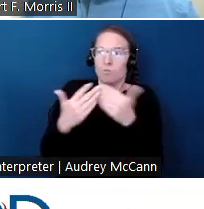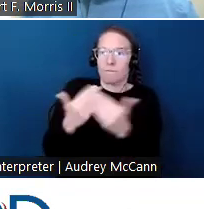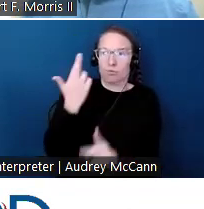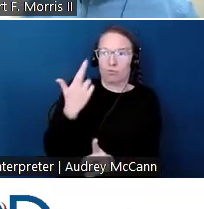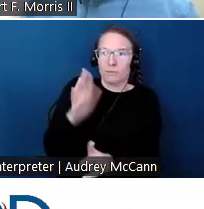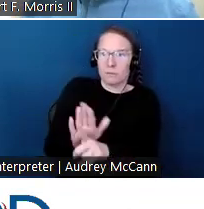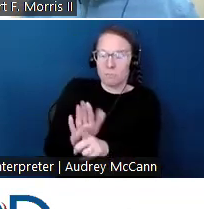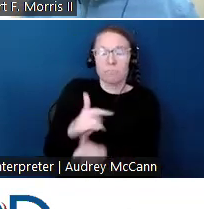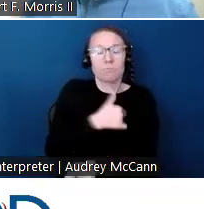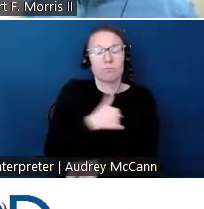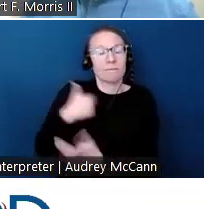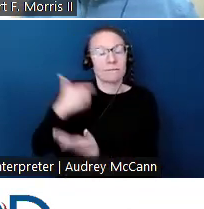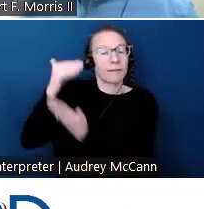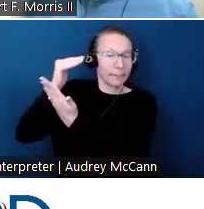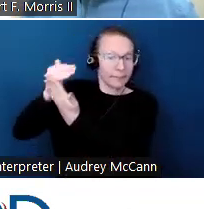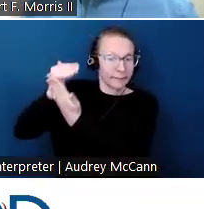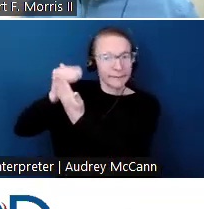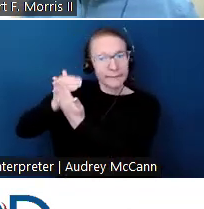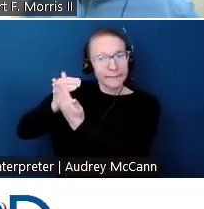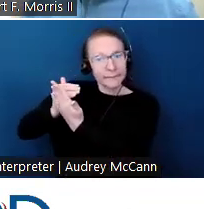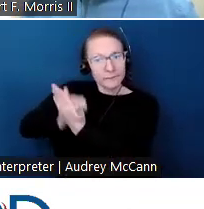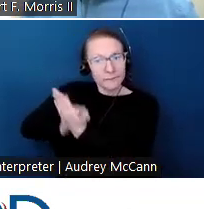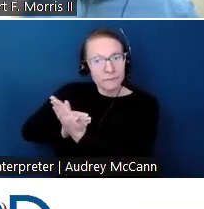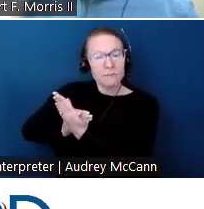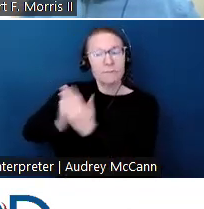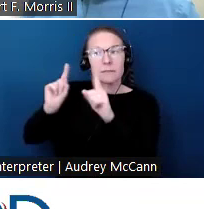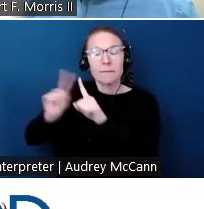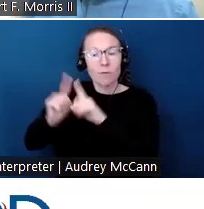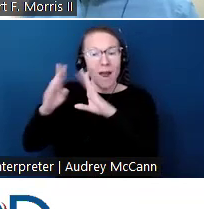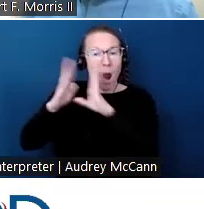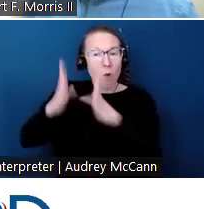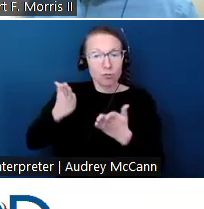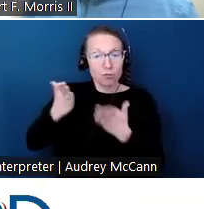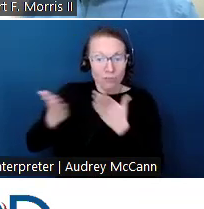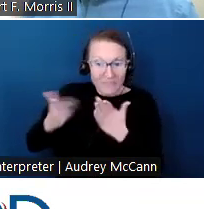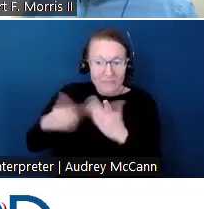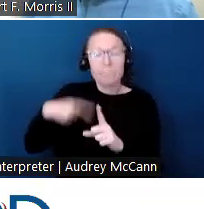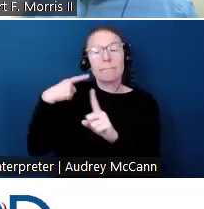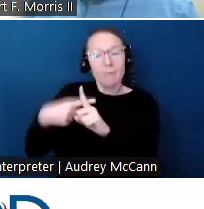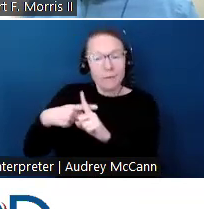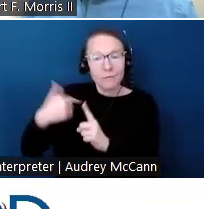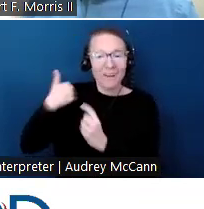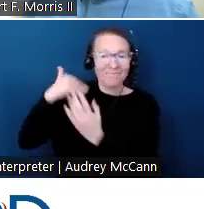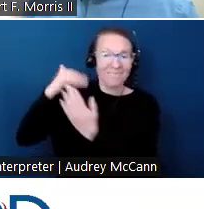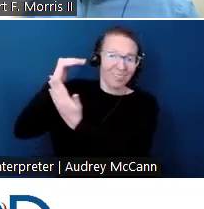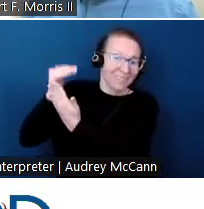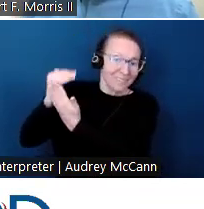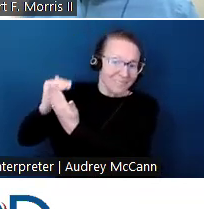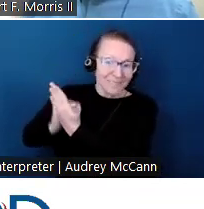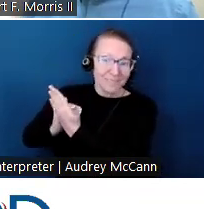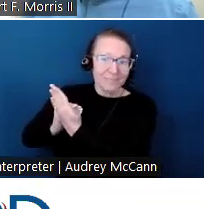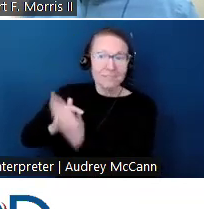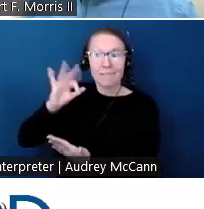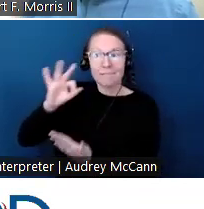keep a list of housing services, but not only that, we keep a list of our